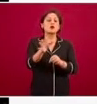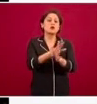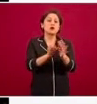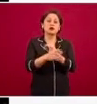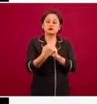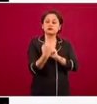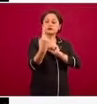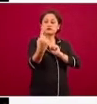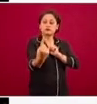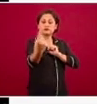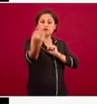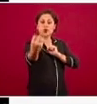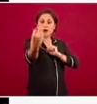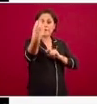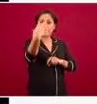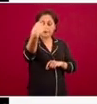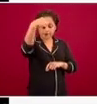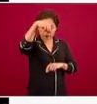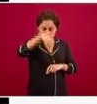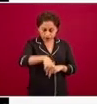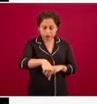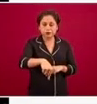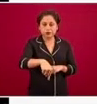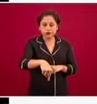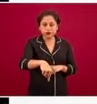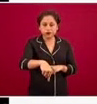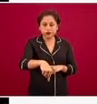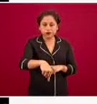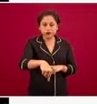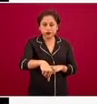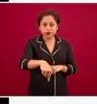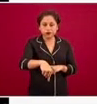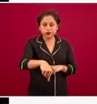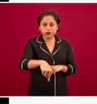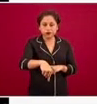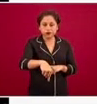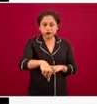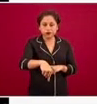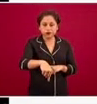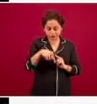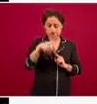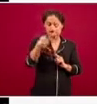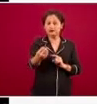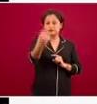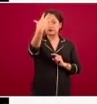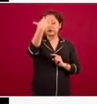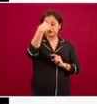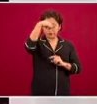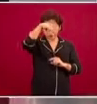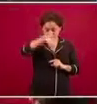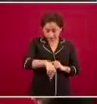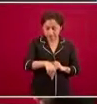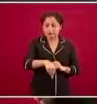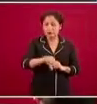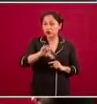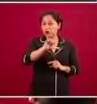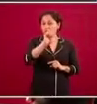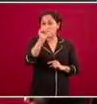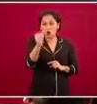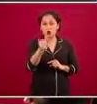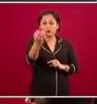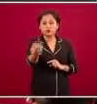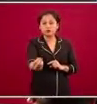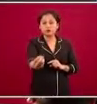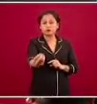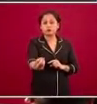very heavy and they don't reach a very long distance. But there are some of them that are very light